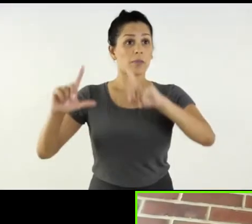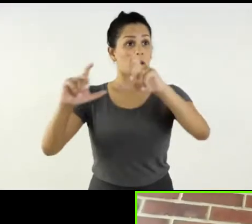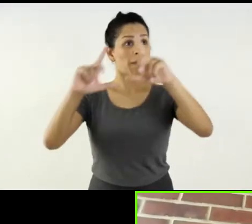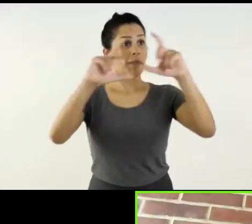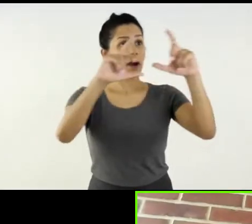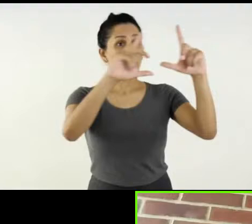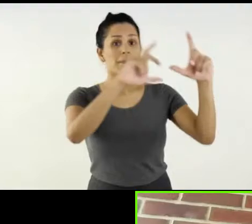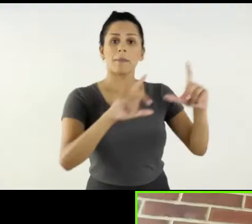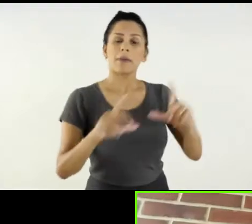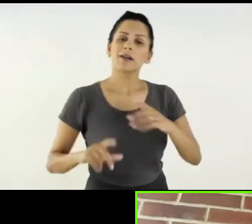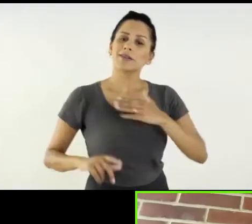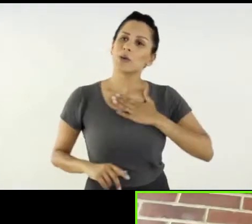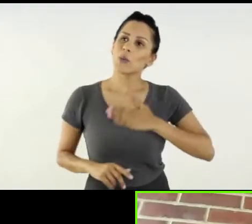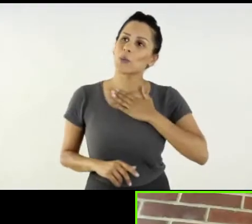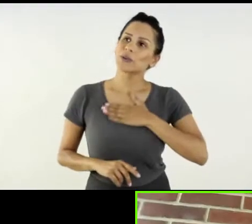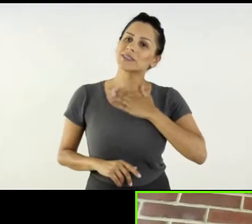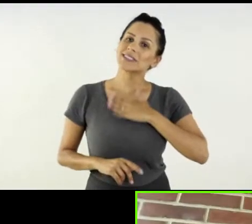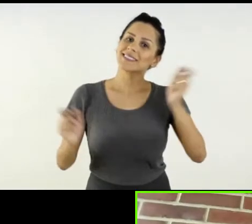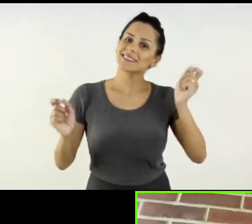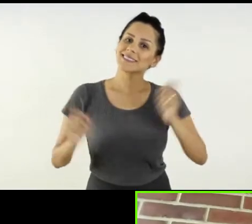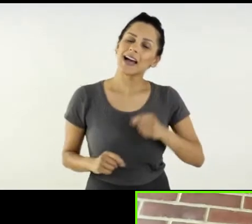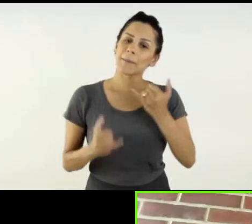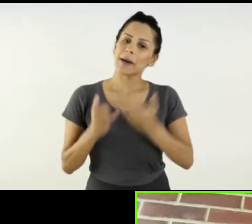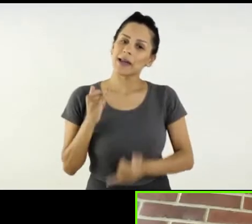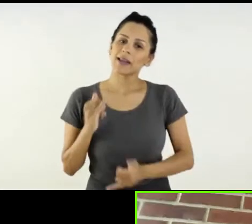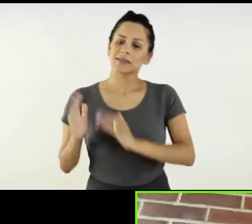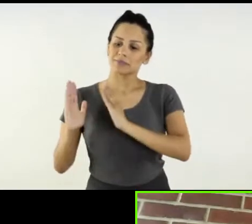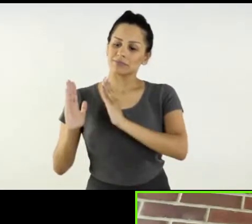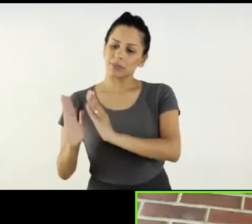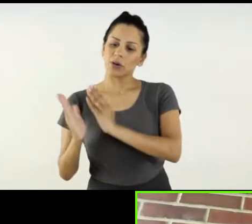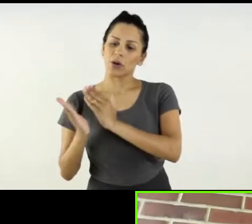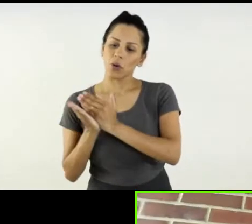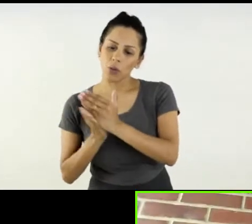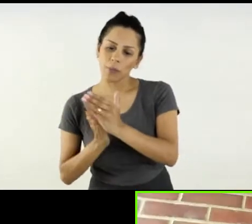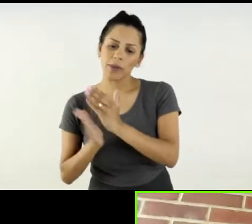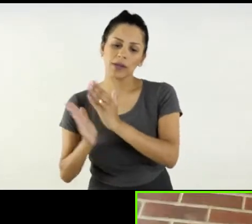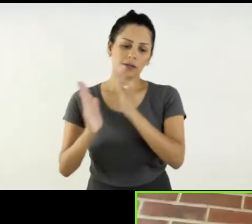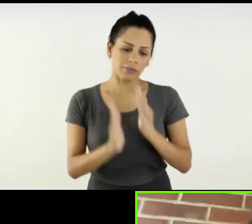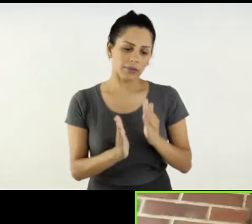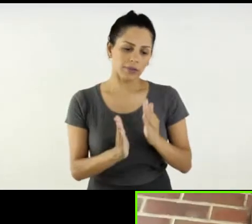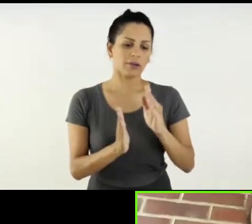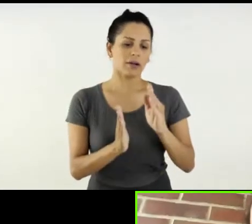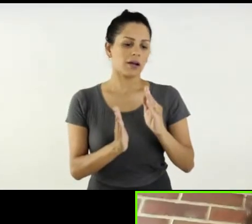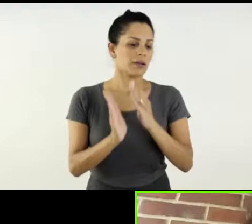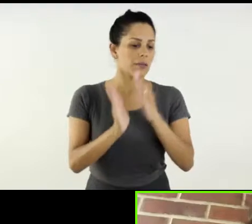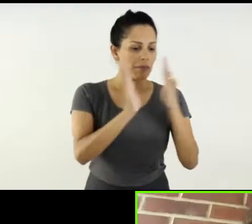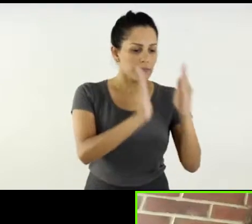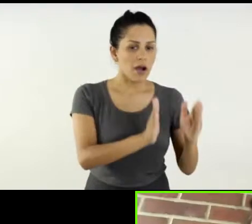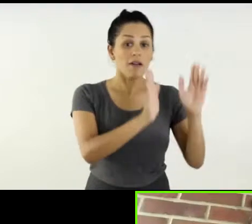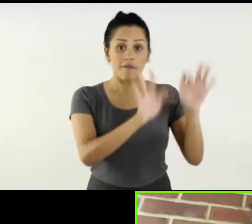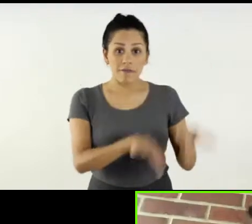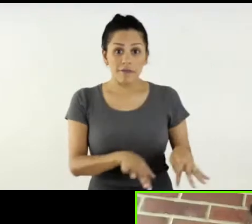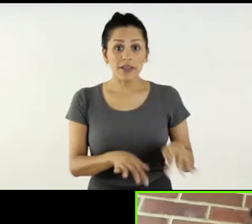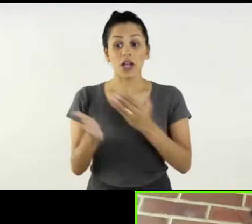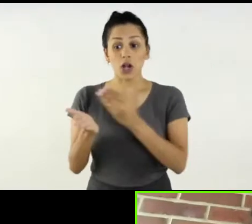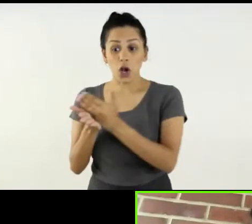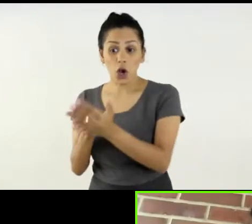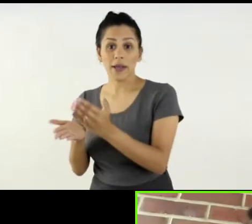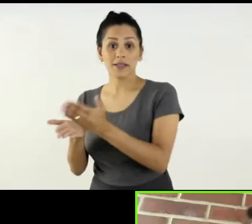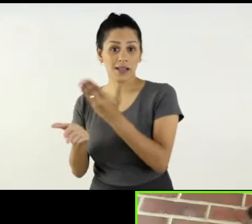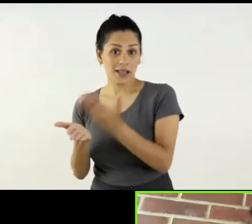as a book, even if those books sort of move, you know, in different circles or are sort of across different